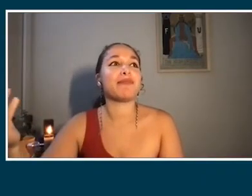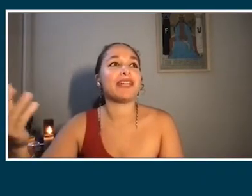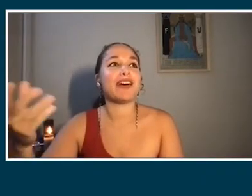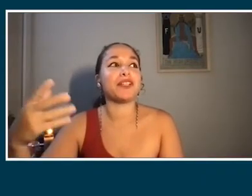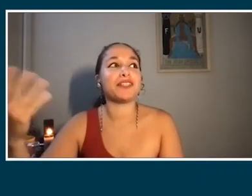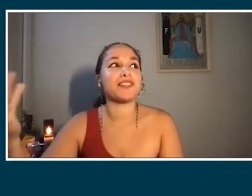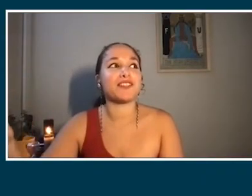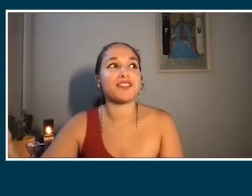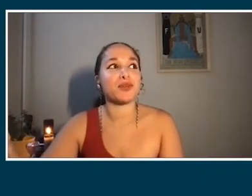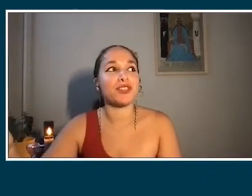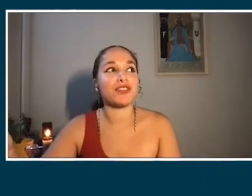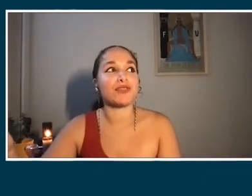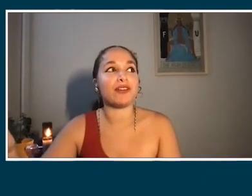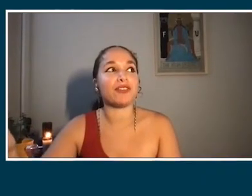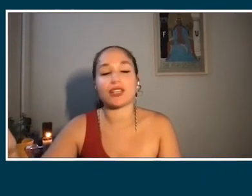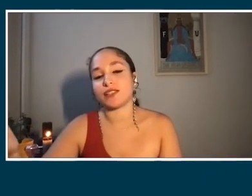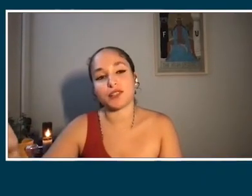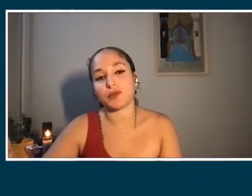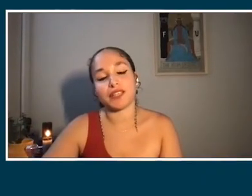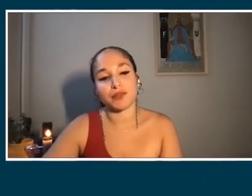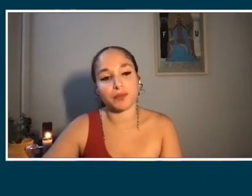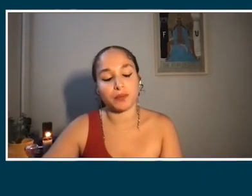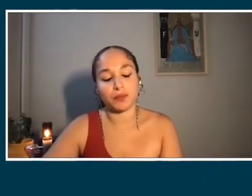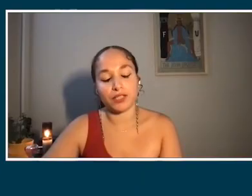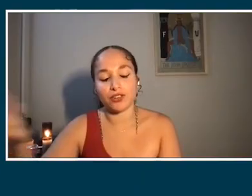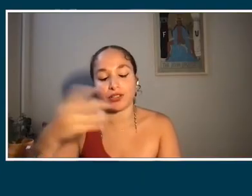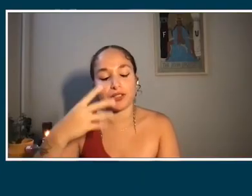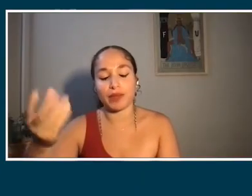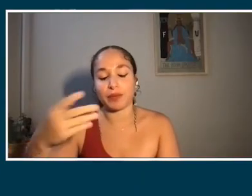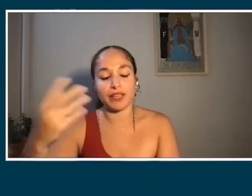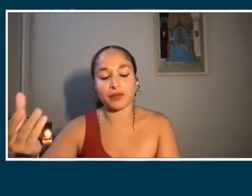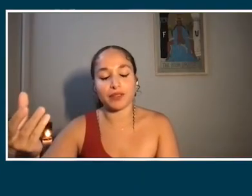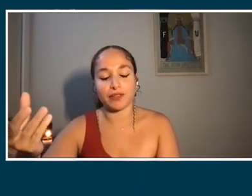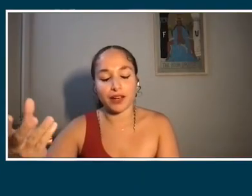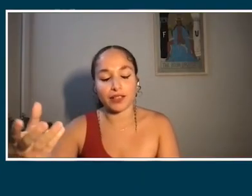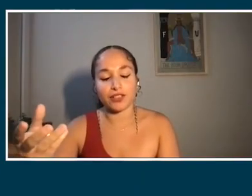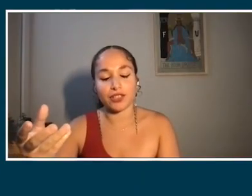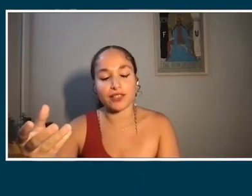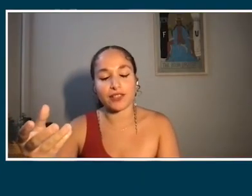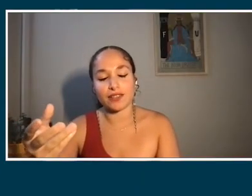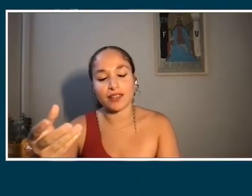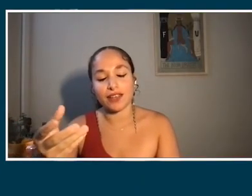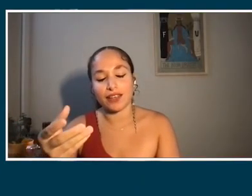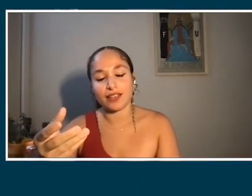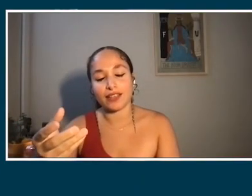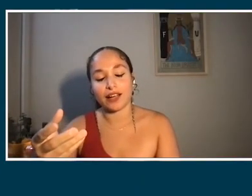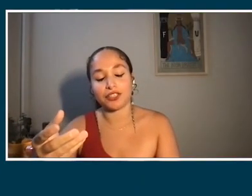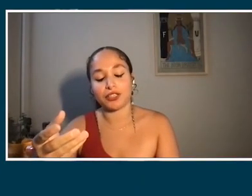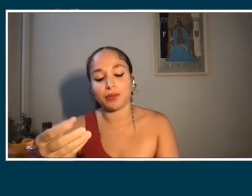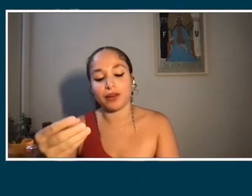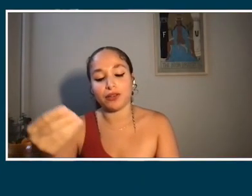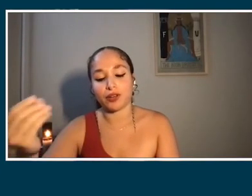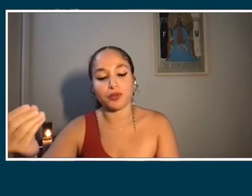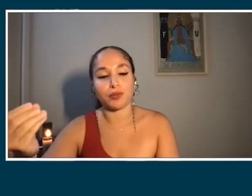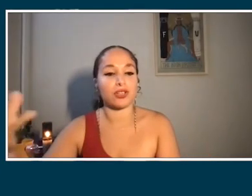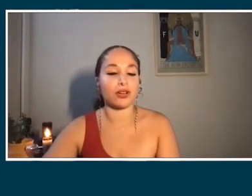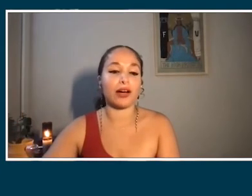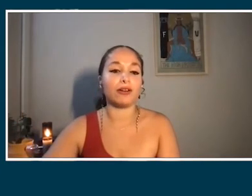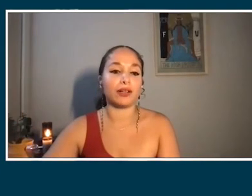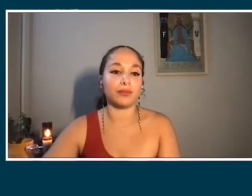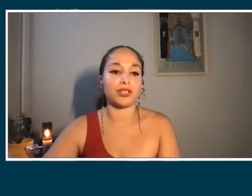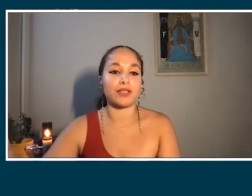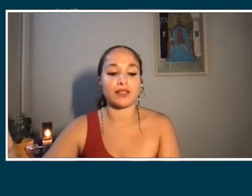like, the reason why we have all these distortions around justice is because we struggle to make peace with the fact that